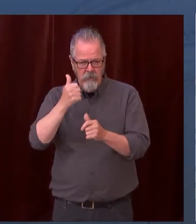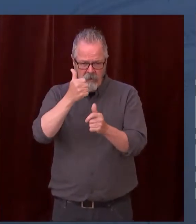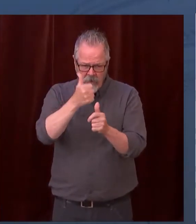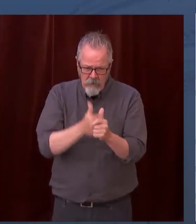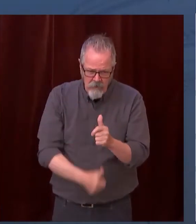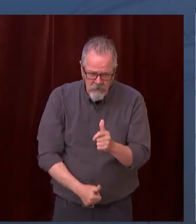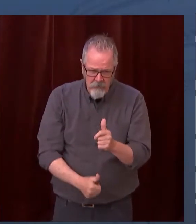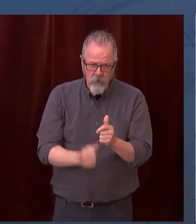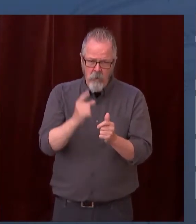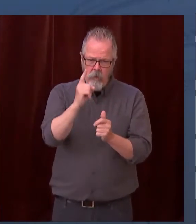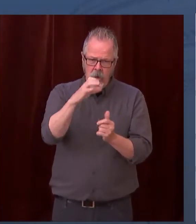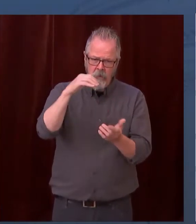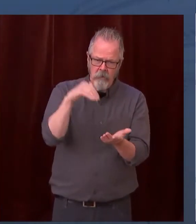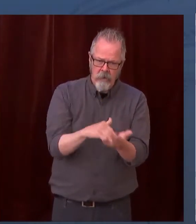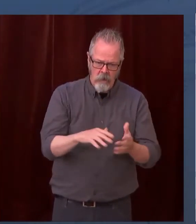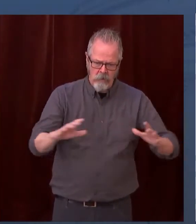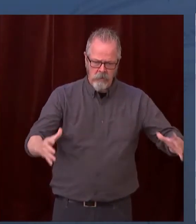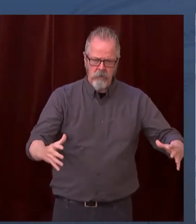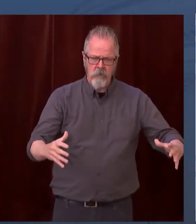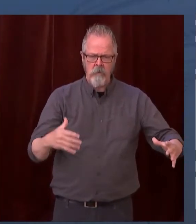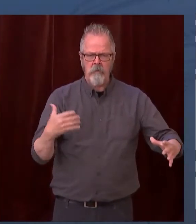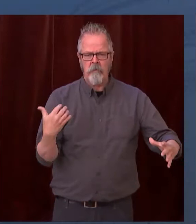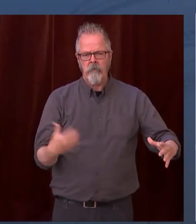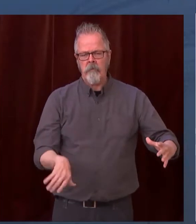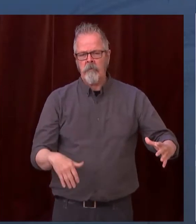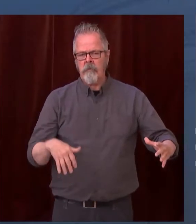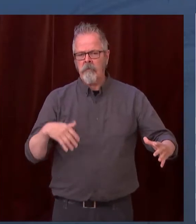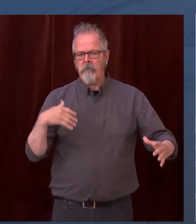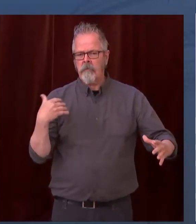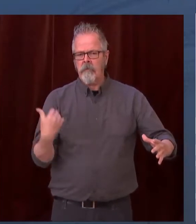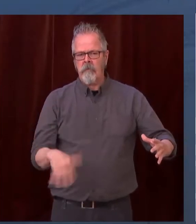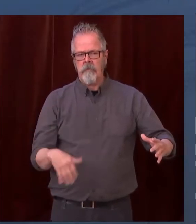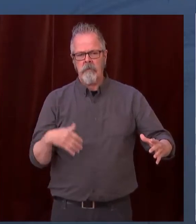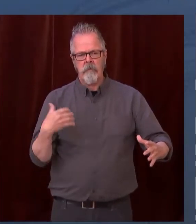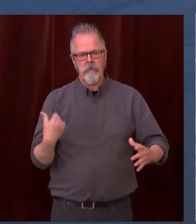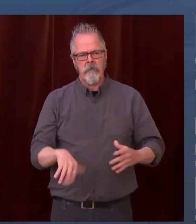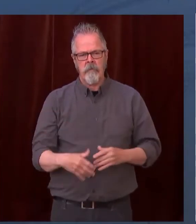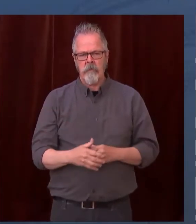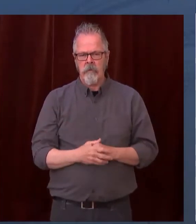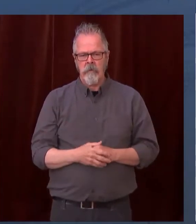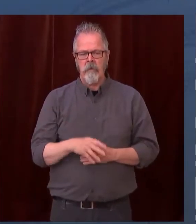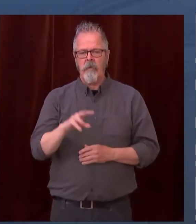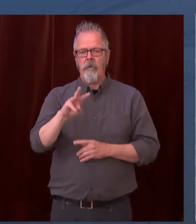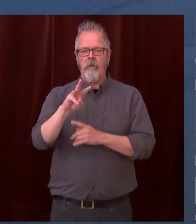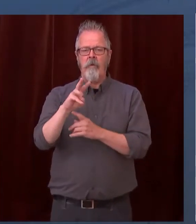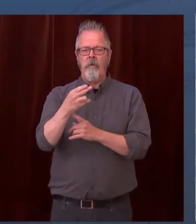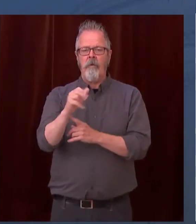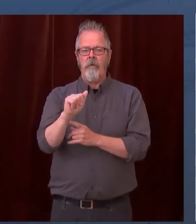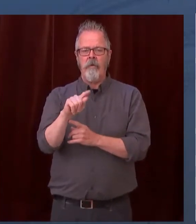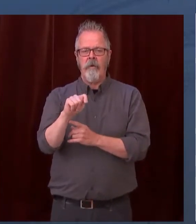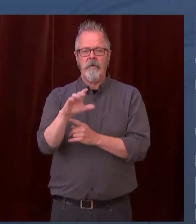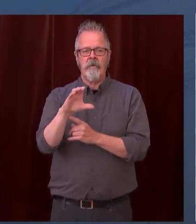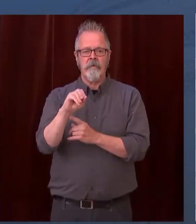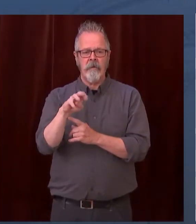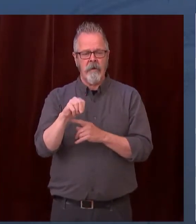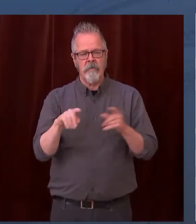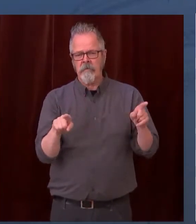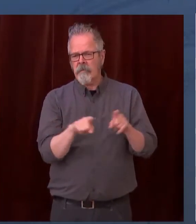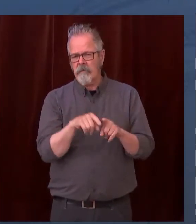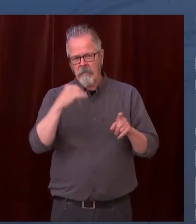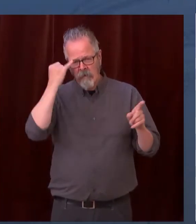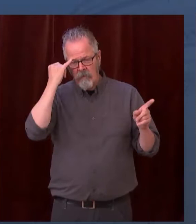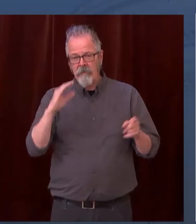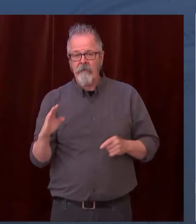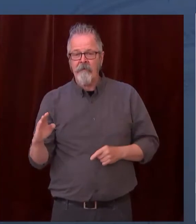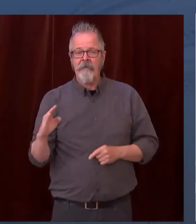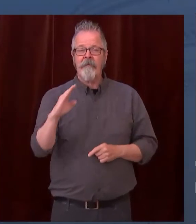down dramatically, and now it's back up to 64 cases and rising. Franklin County,